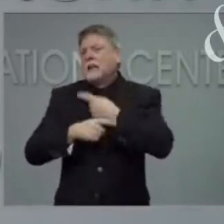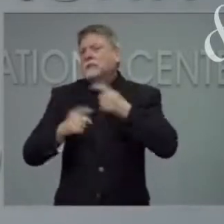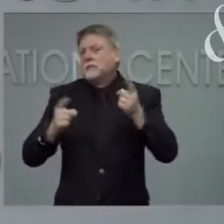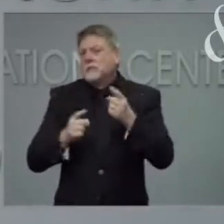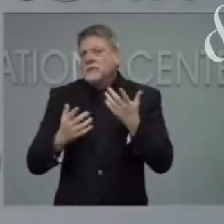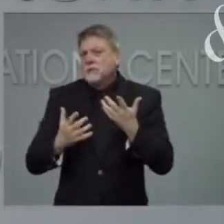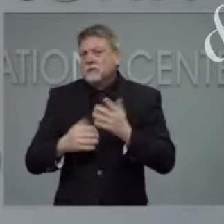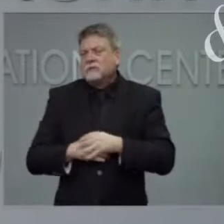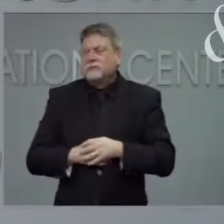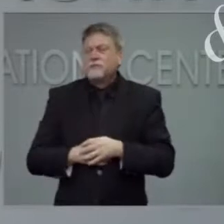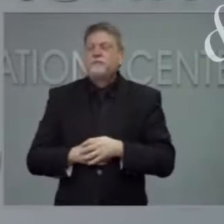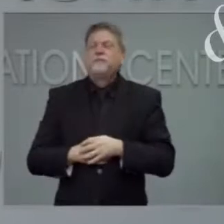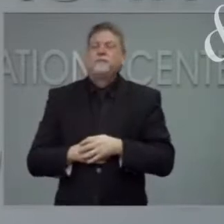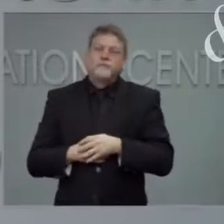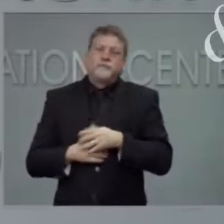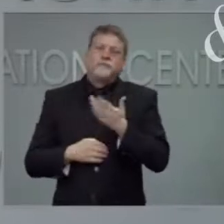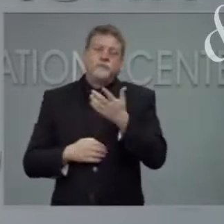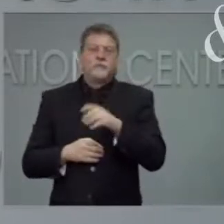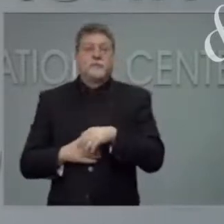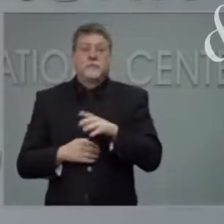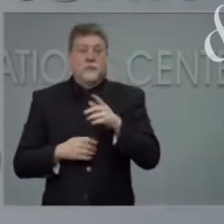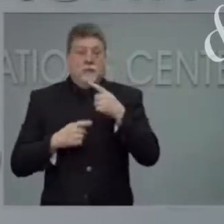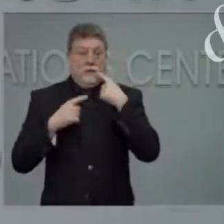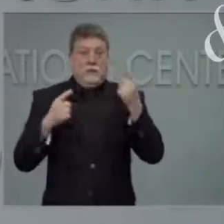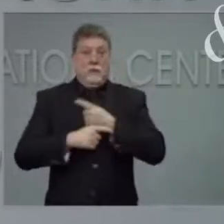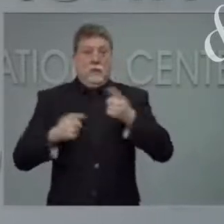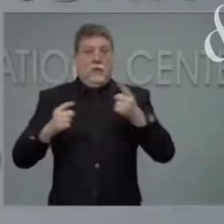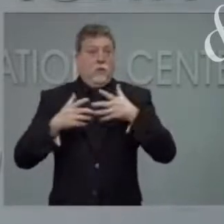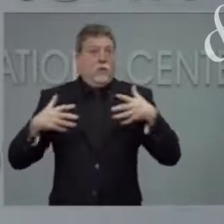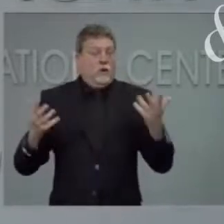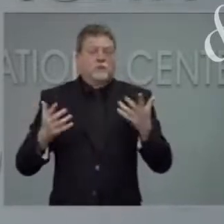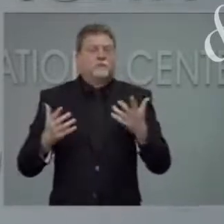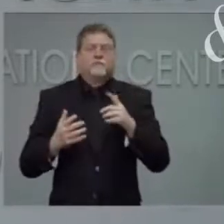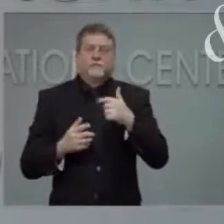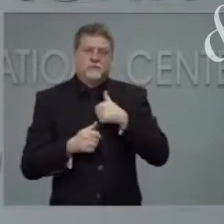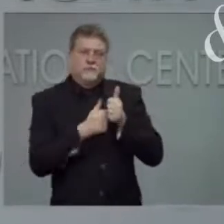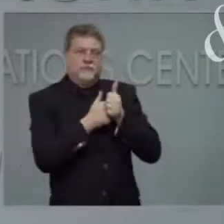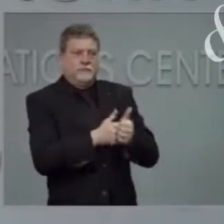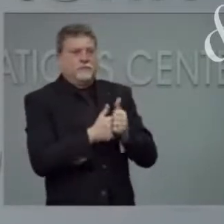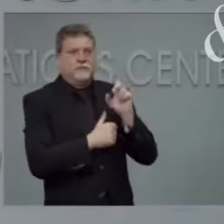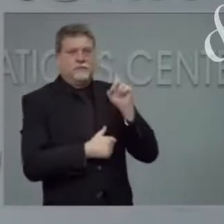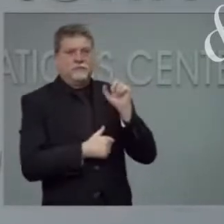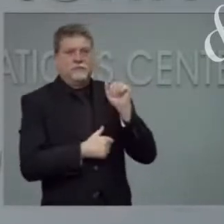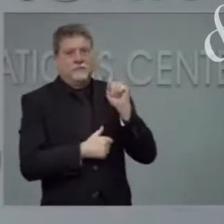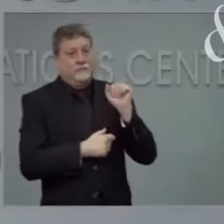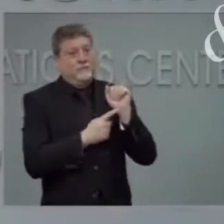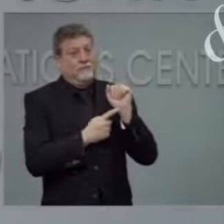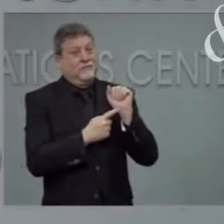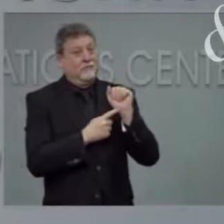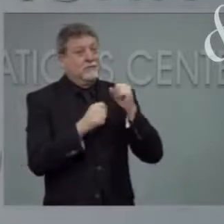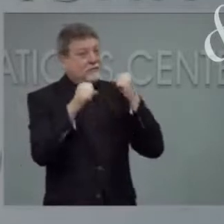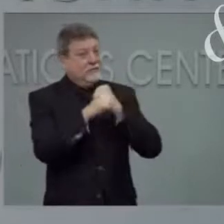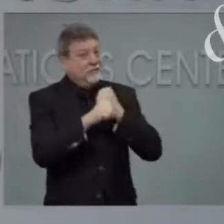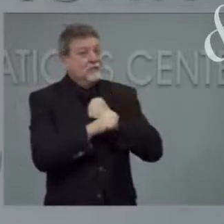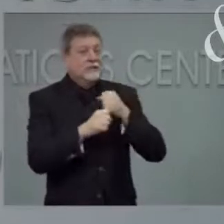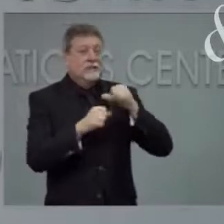continue to look at the same data that we've always looked at. The number of cases we have, the percent positive, the